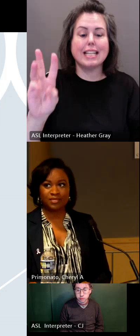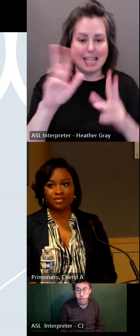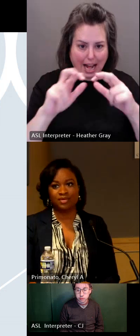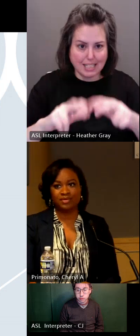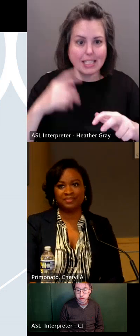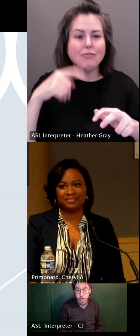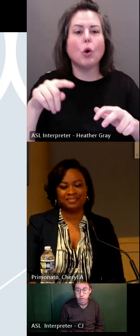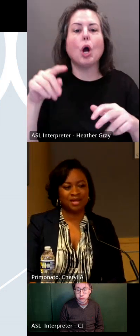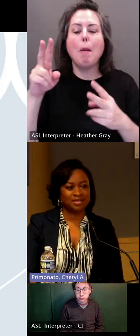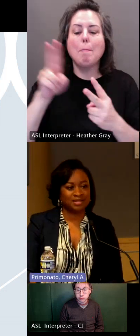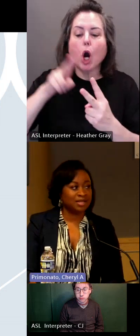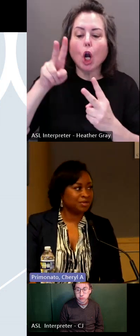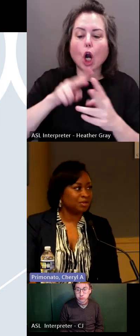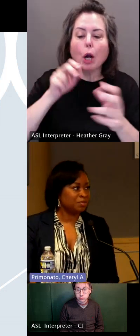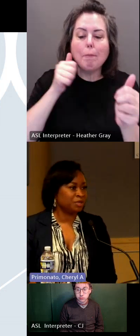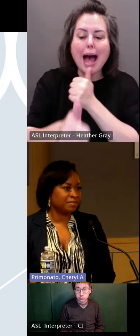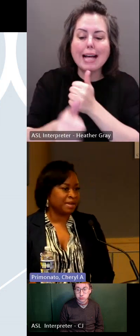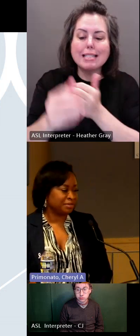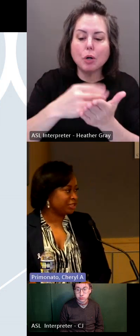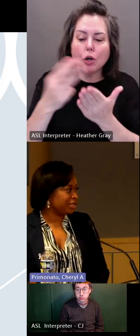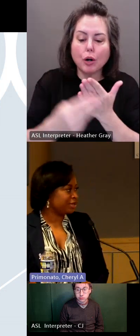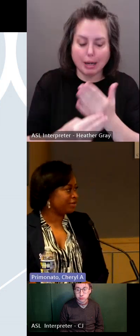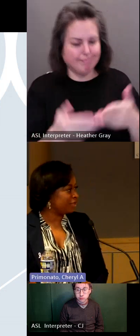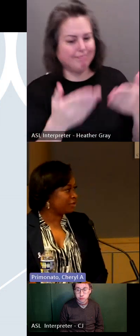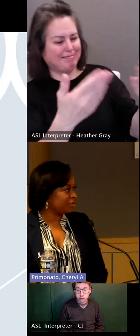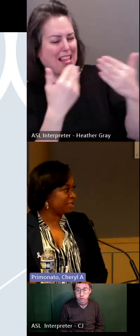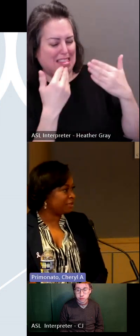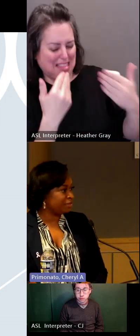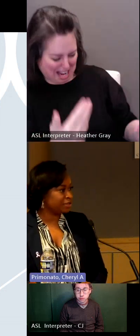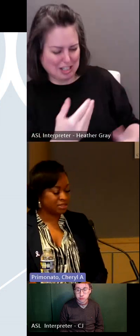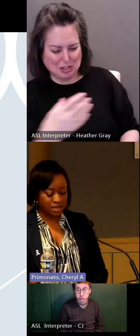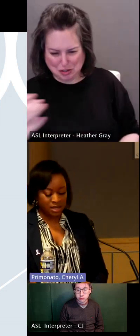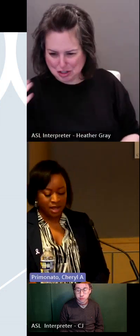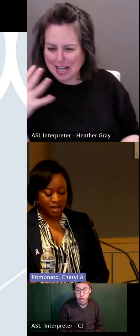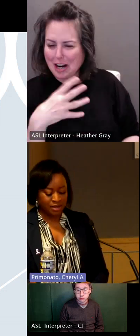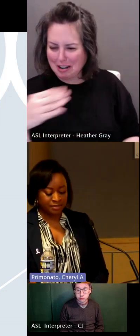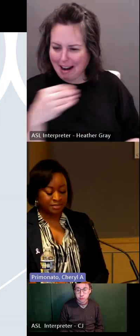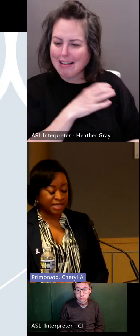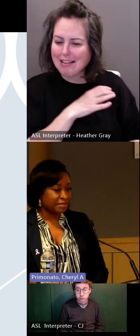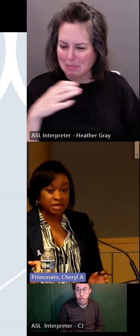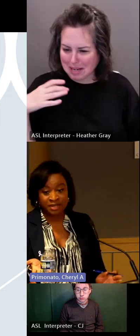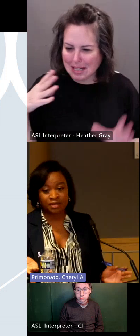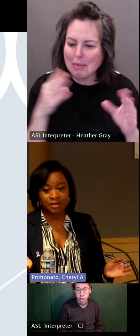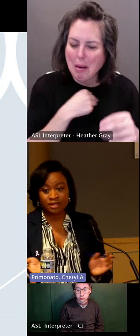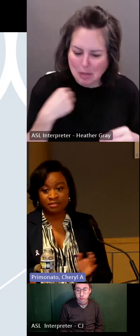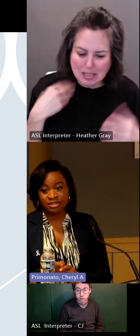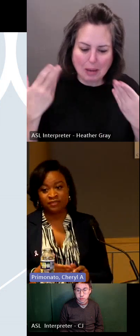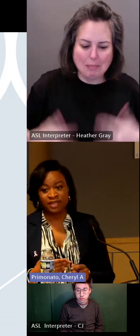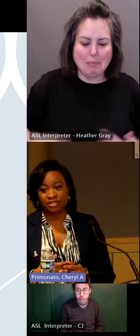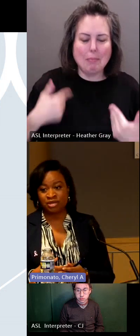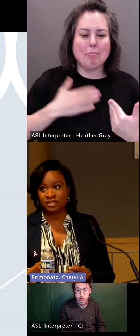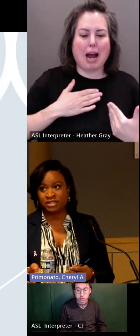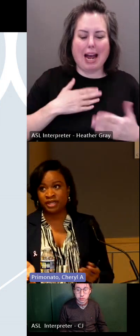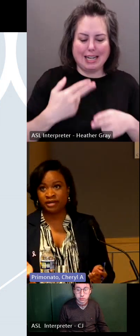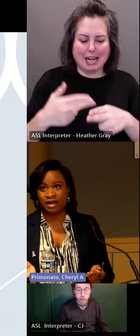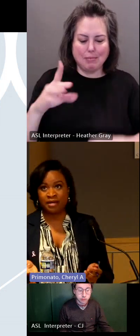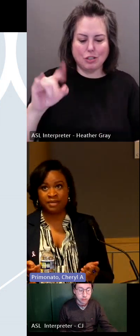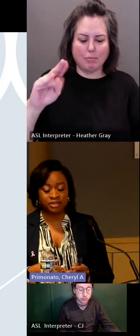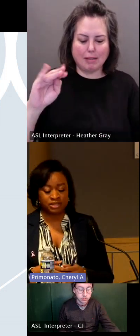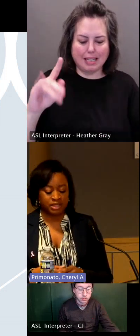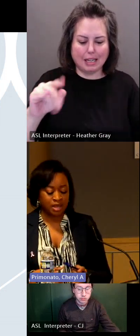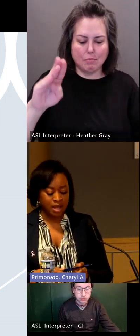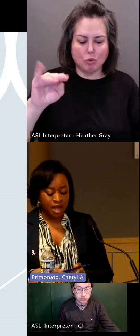Dominica? Thank you. Good morning, Madam Chair and fellow committee members. My name is Dominica Brown. I'm the Chief Financial Officer